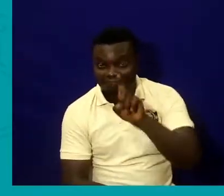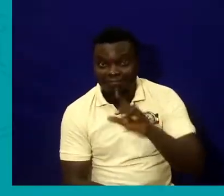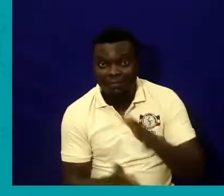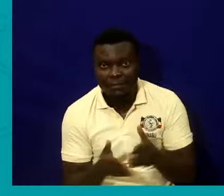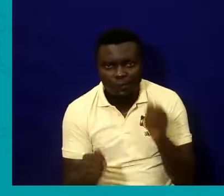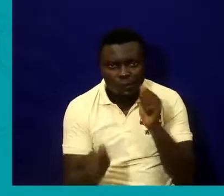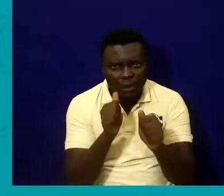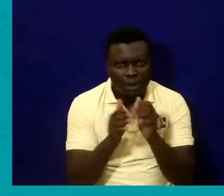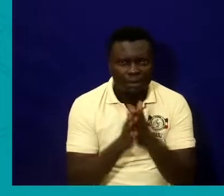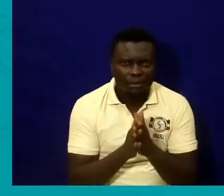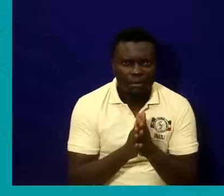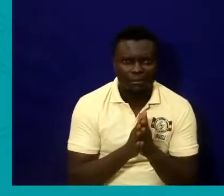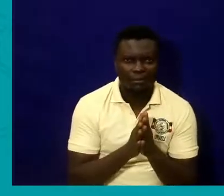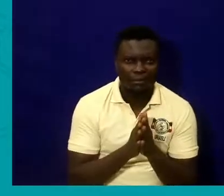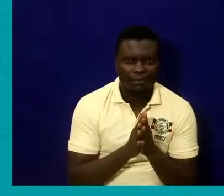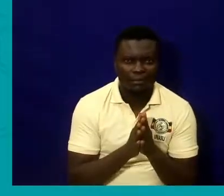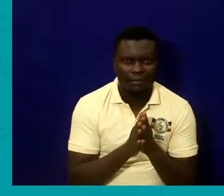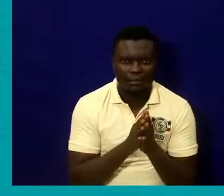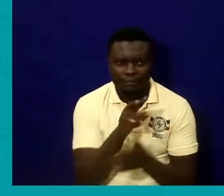Which of those?